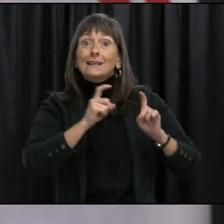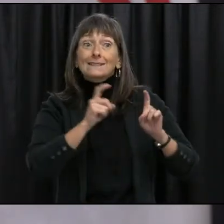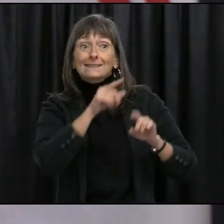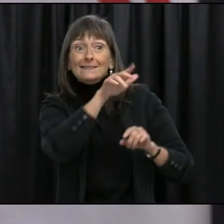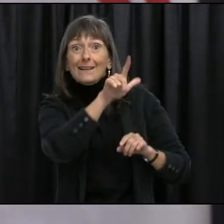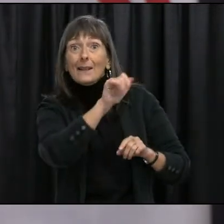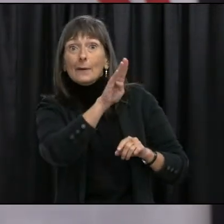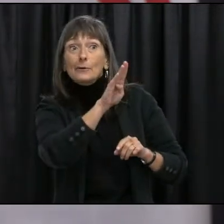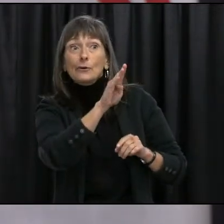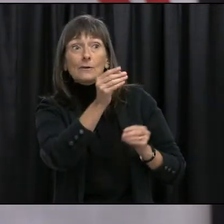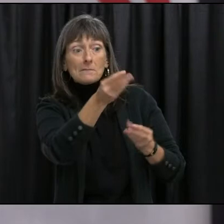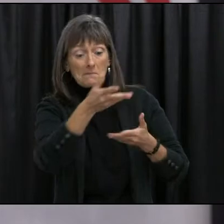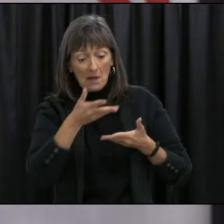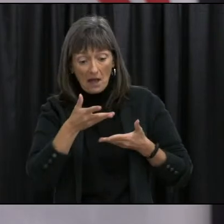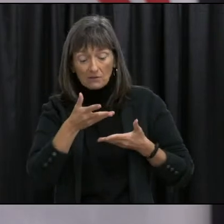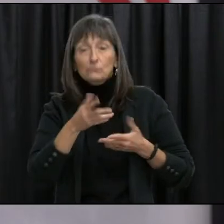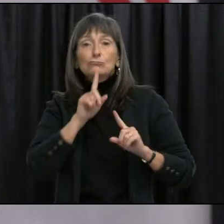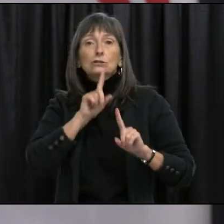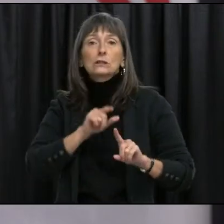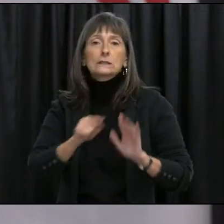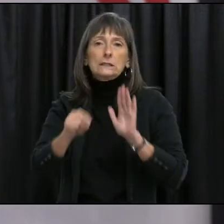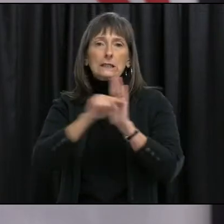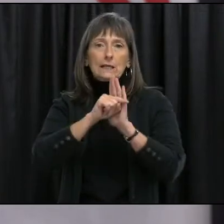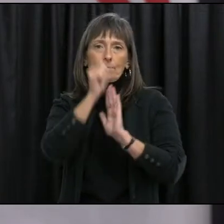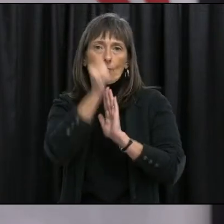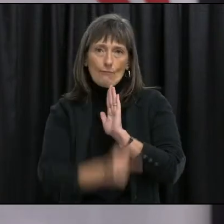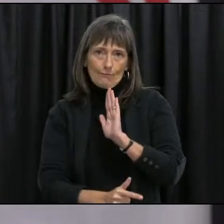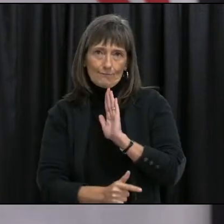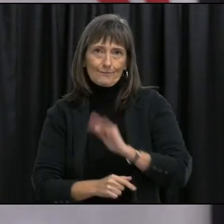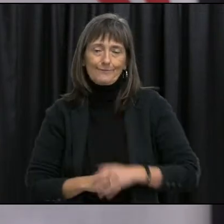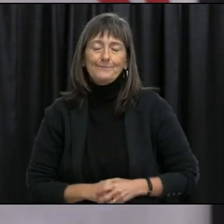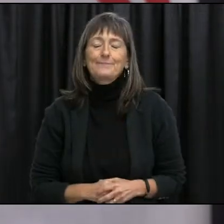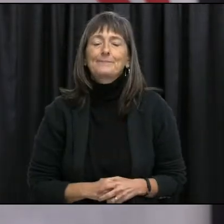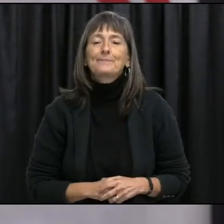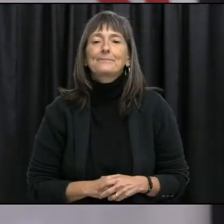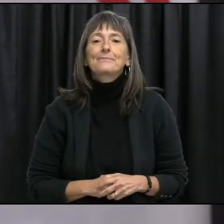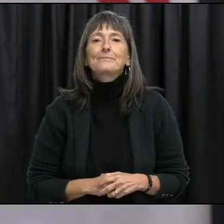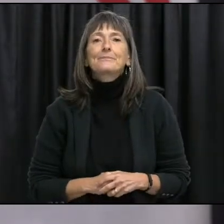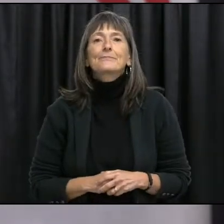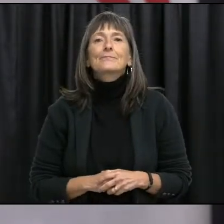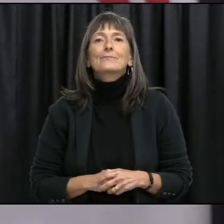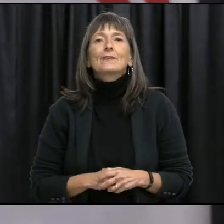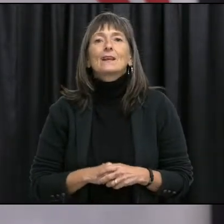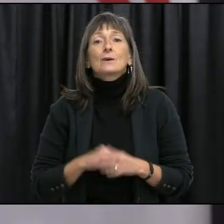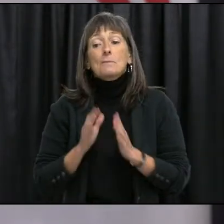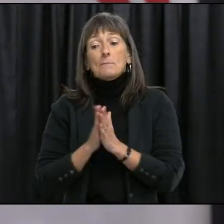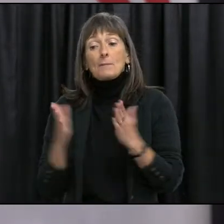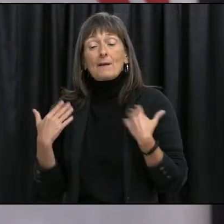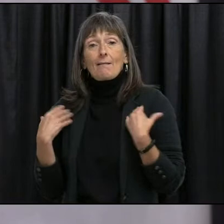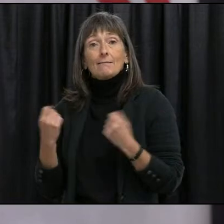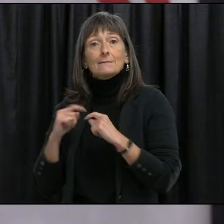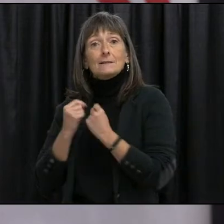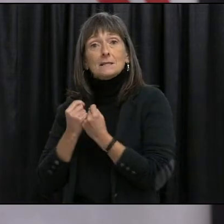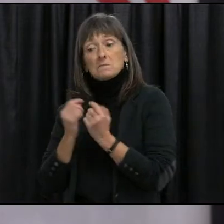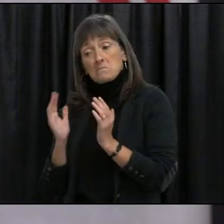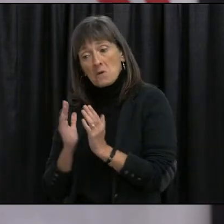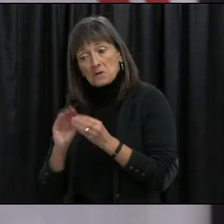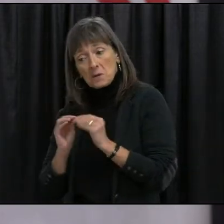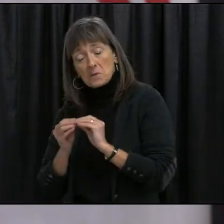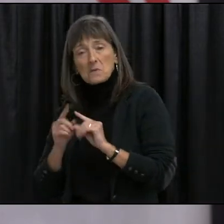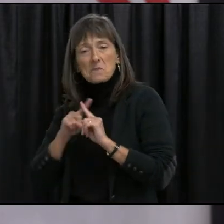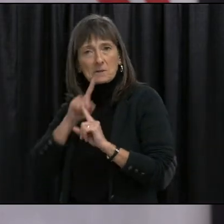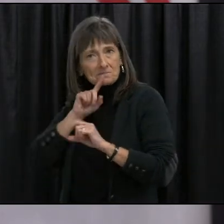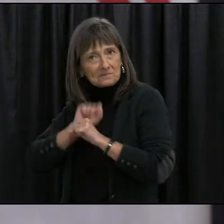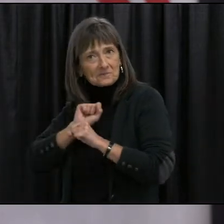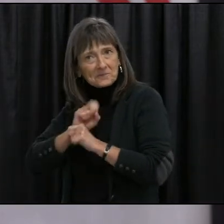out, fortunately, to be negative. We have a small but very dedicated public health team who've been on call or